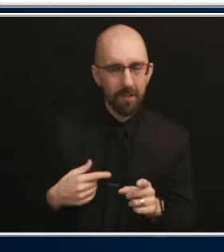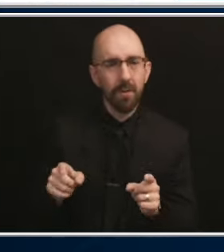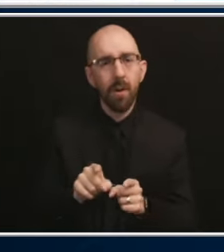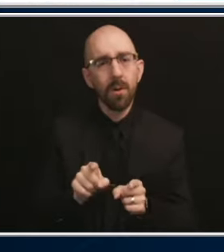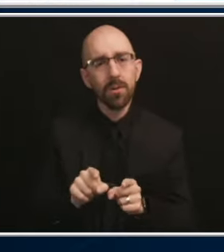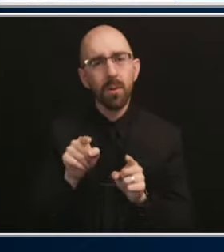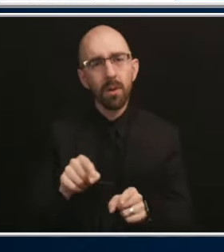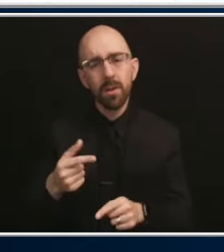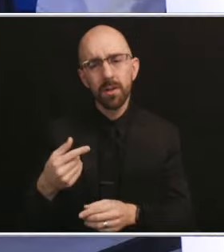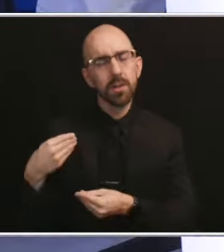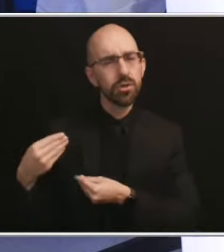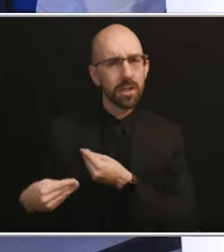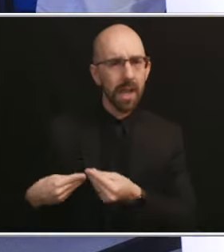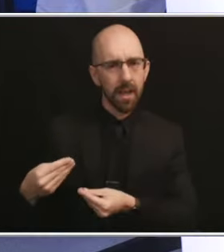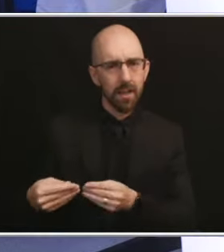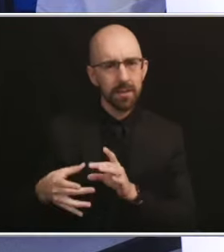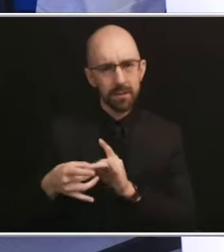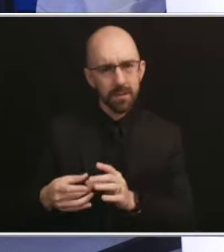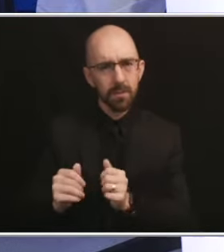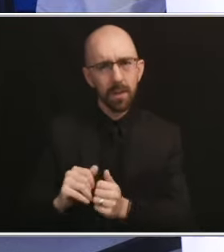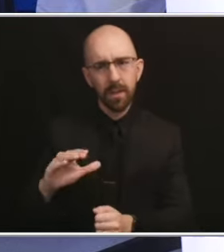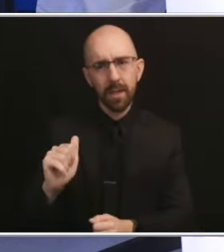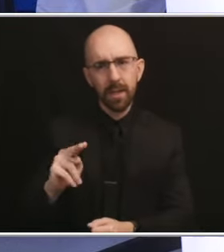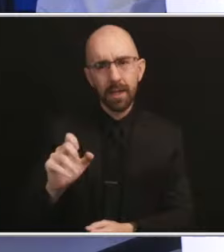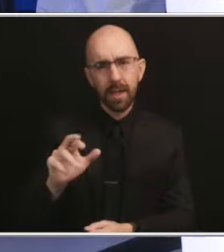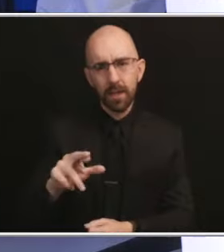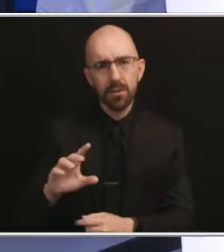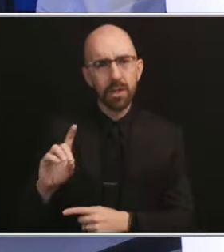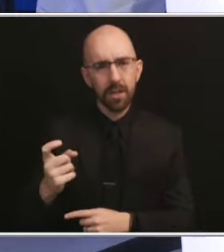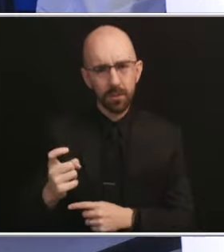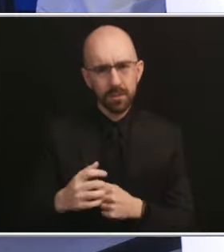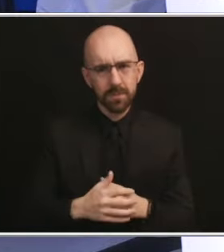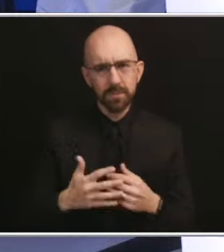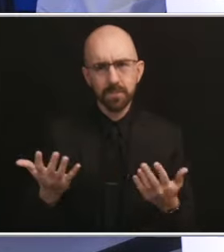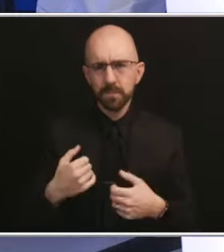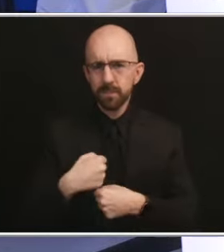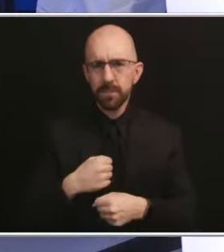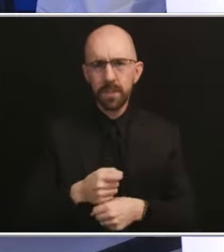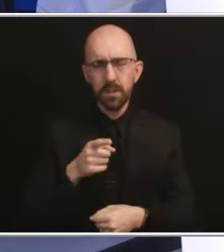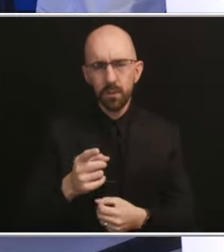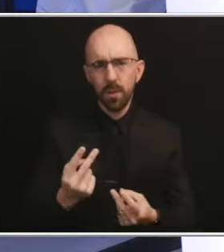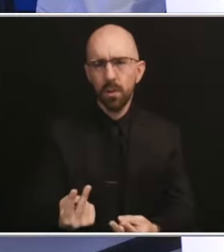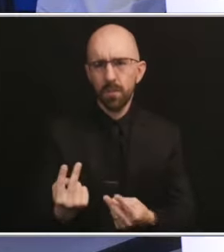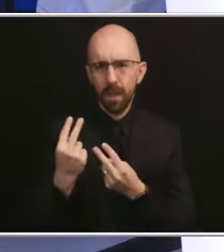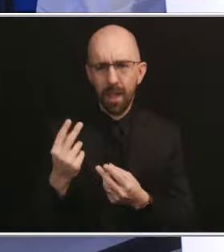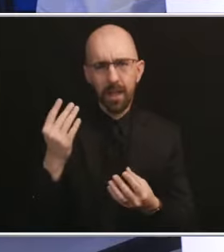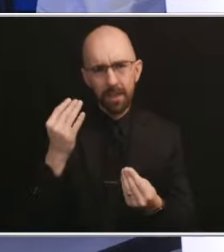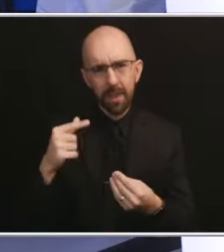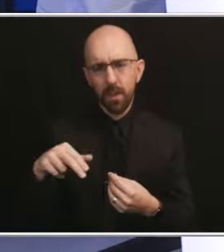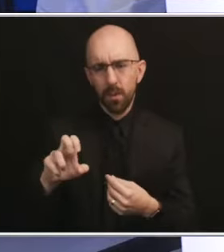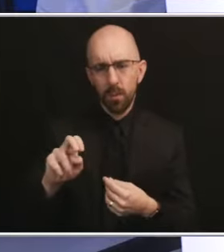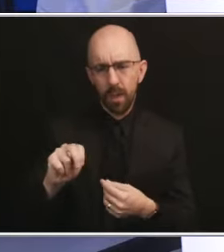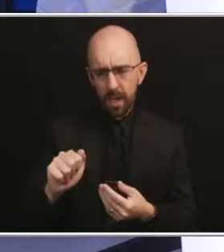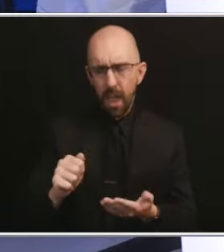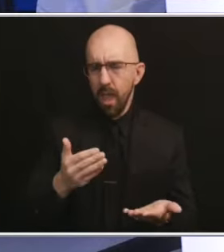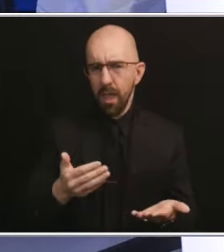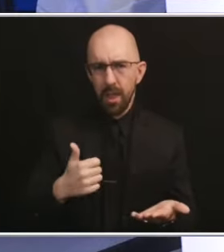factors when it comes to a cancer diagnosis. What made you look back and think, Queena, that it could have been lifestyle